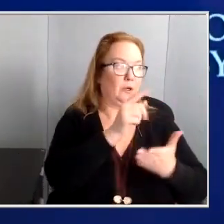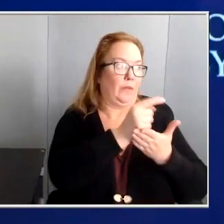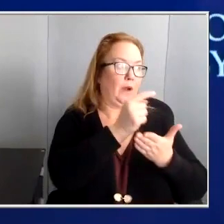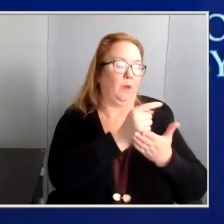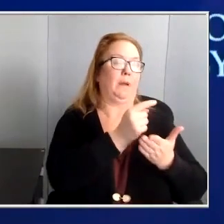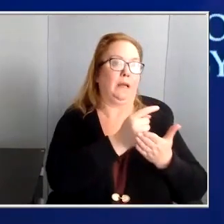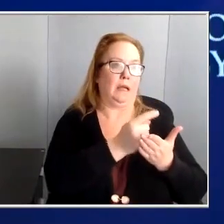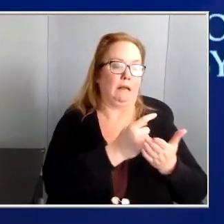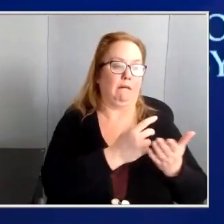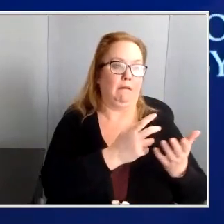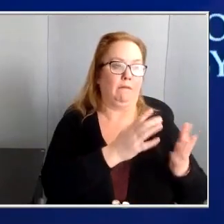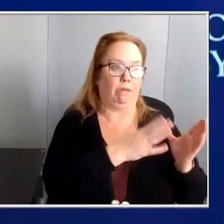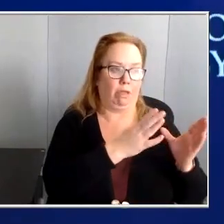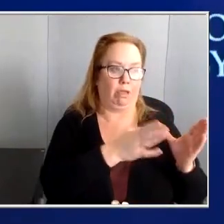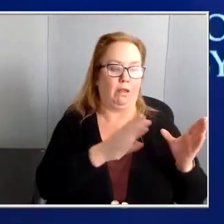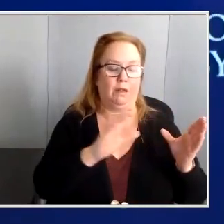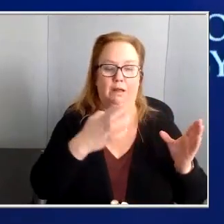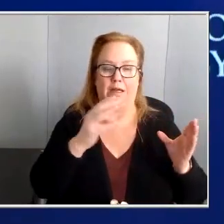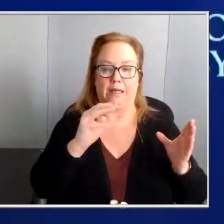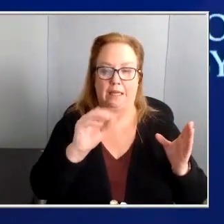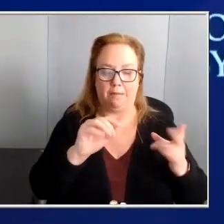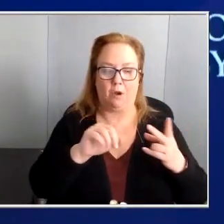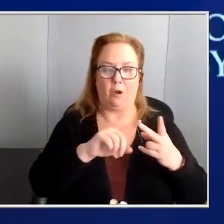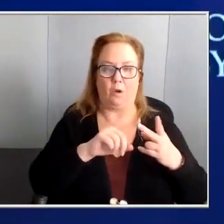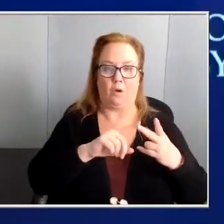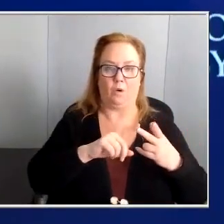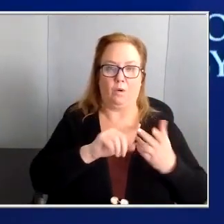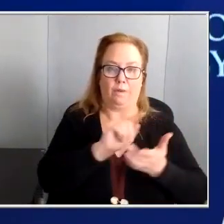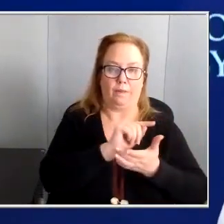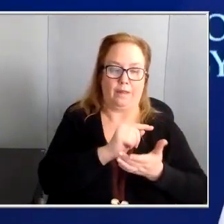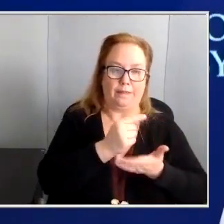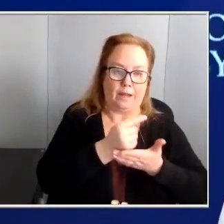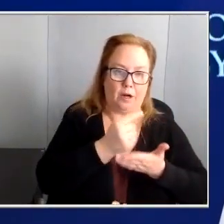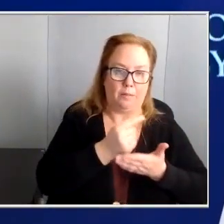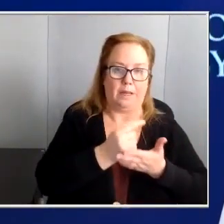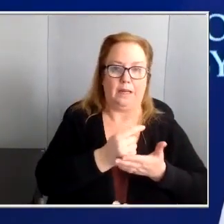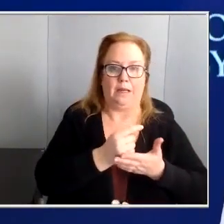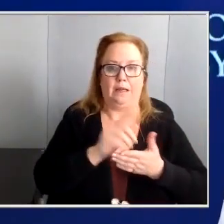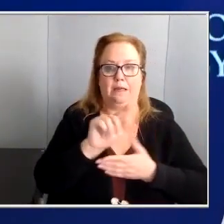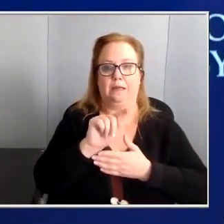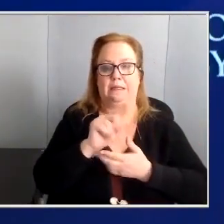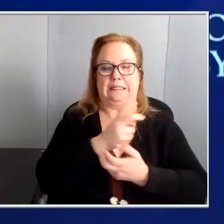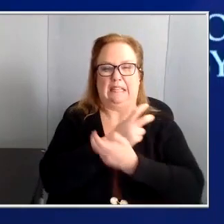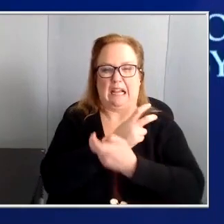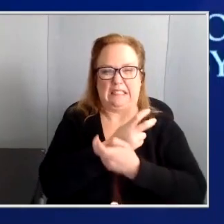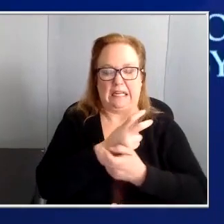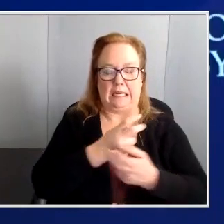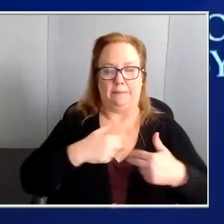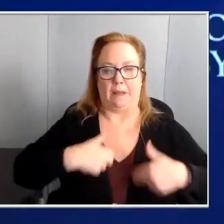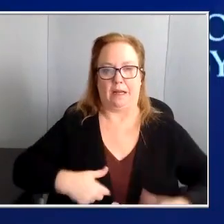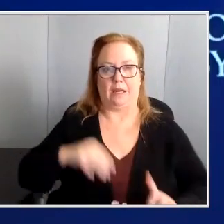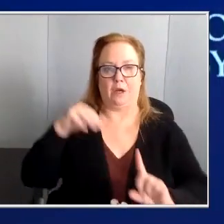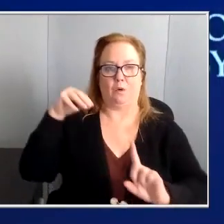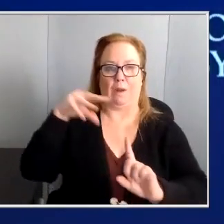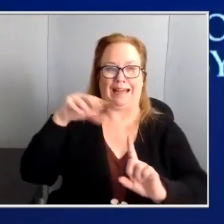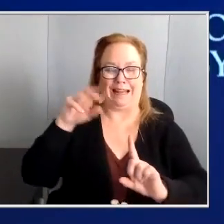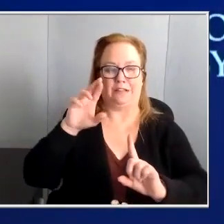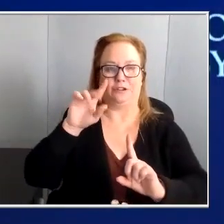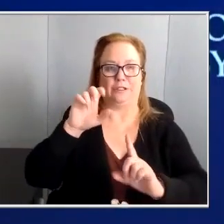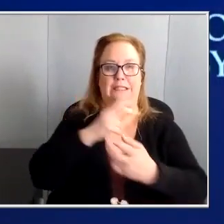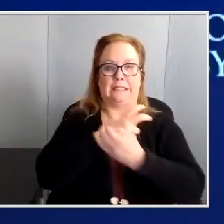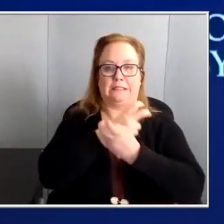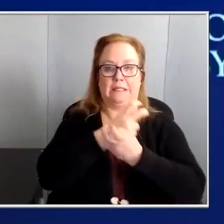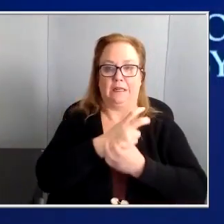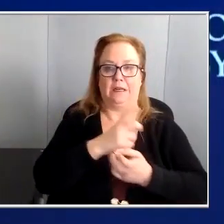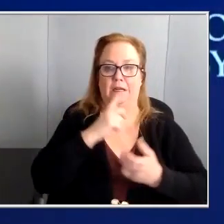here, another chemotherapy there, and life expectancy went up by 2 weeks or 4 weeks, lots of toxicity, et cetera, radiation, lots of toxicity. It is such